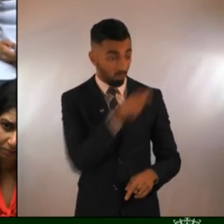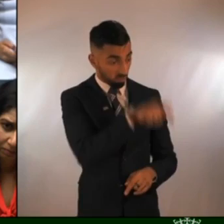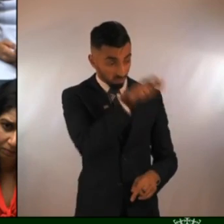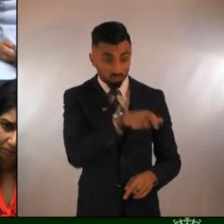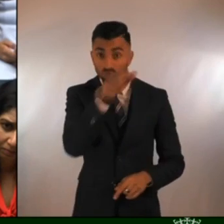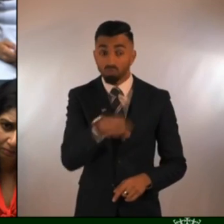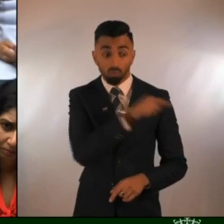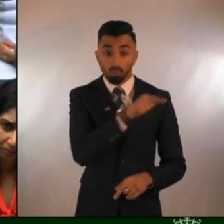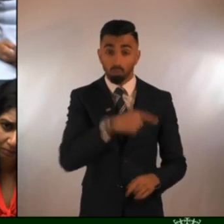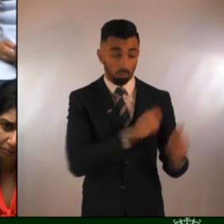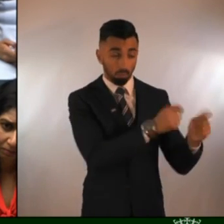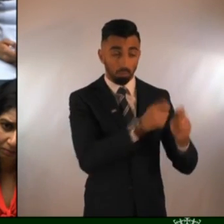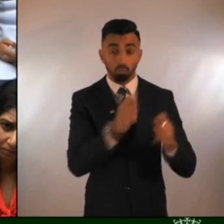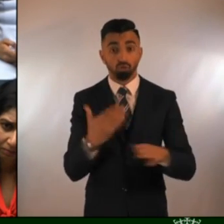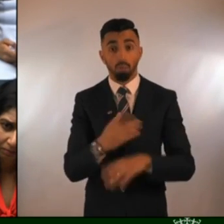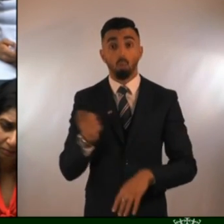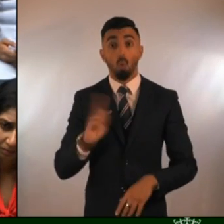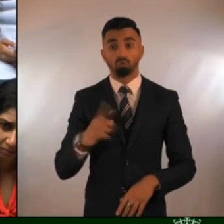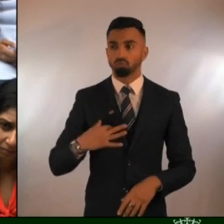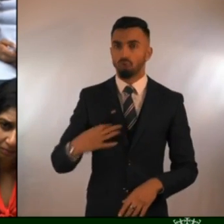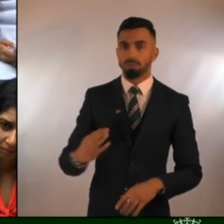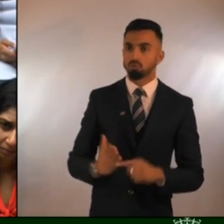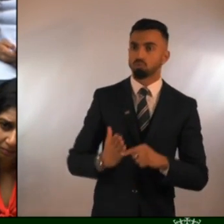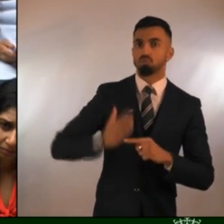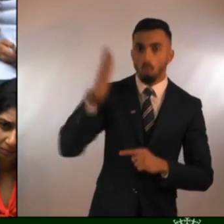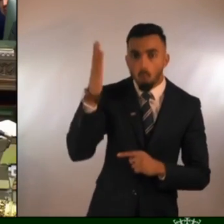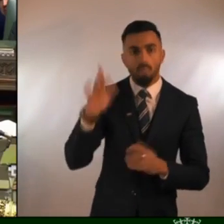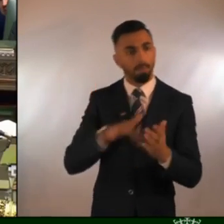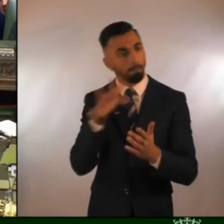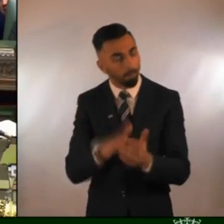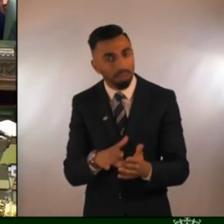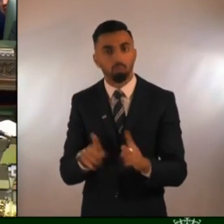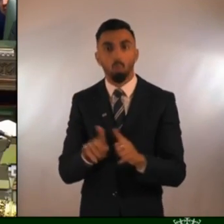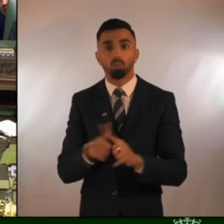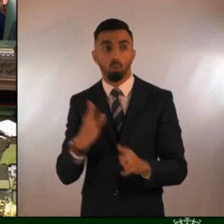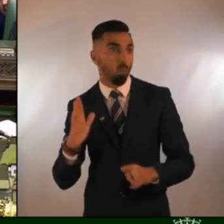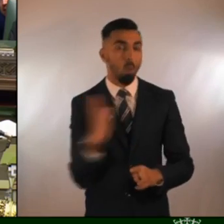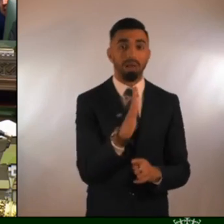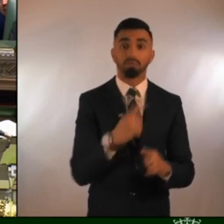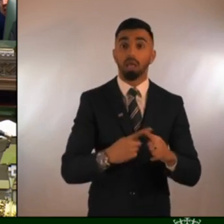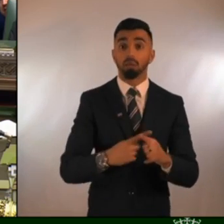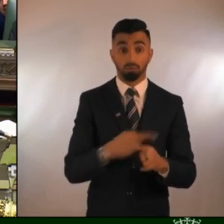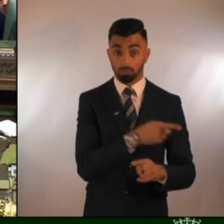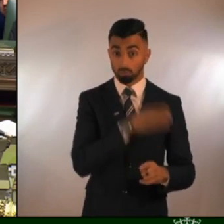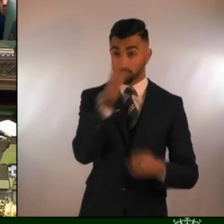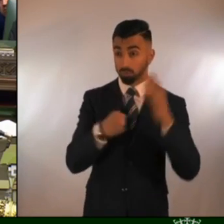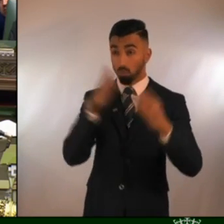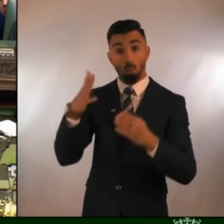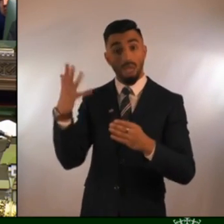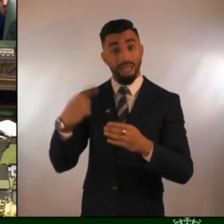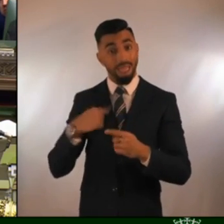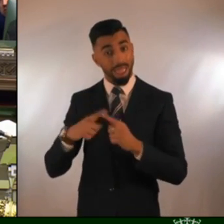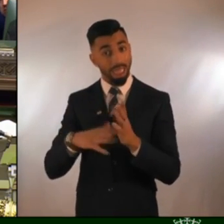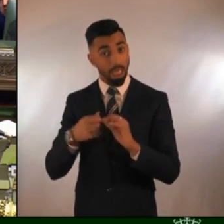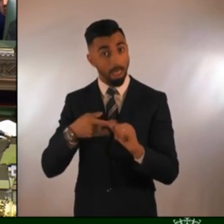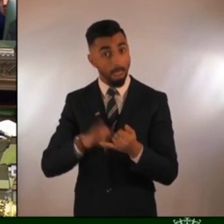the Midlands, Wales and the West of England in our embassies around the world. Madam Deputy Speaker, businesses also